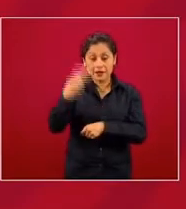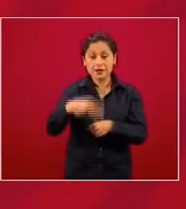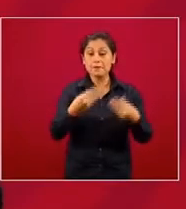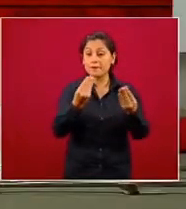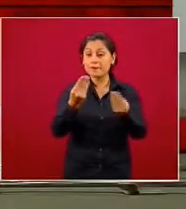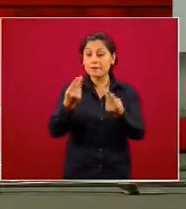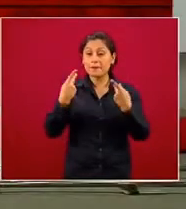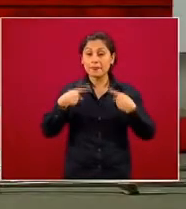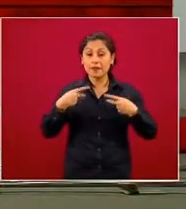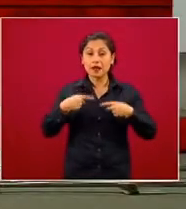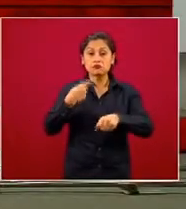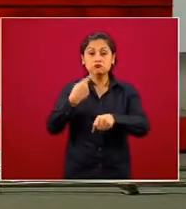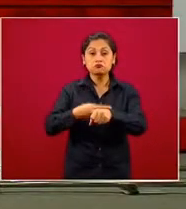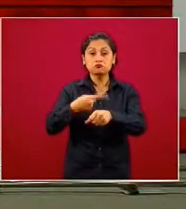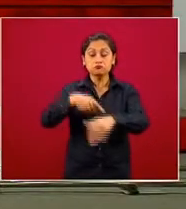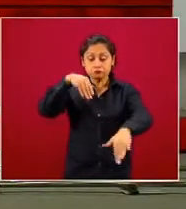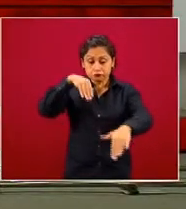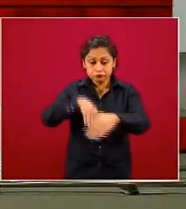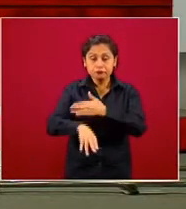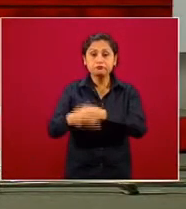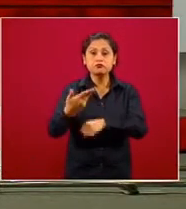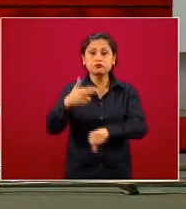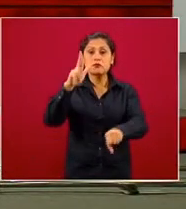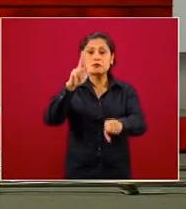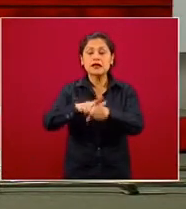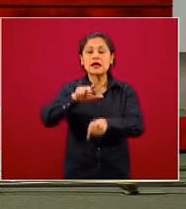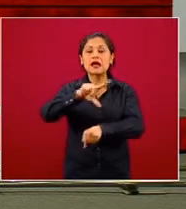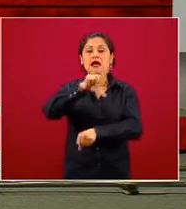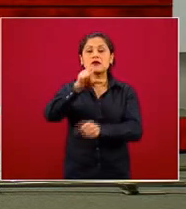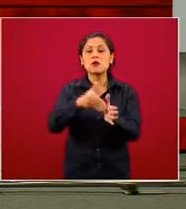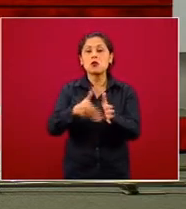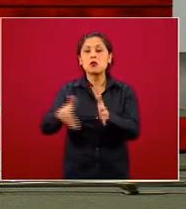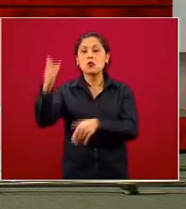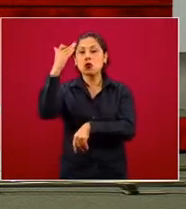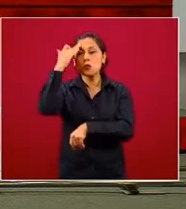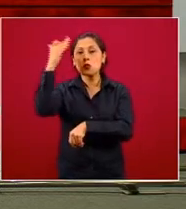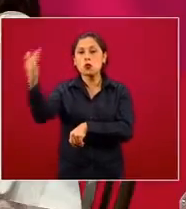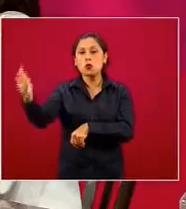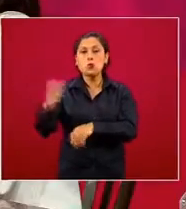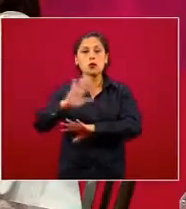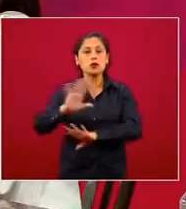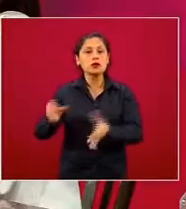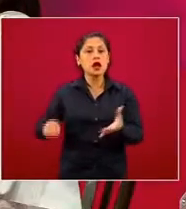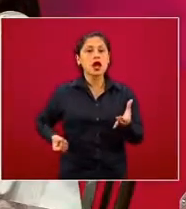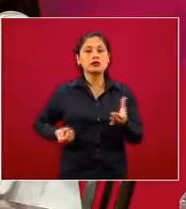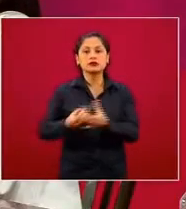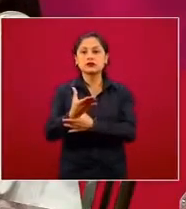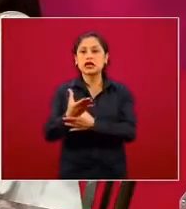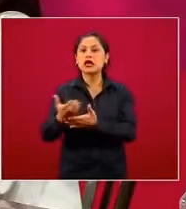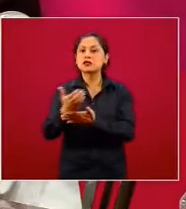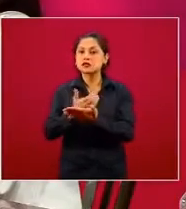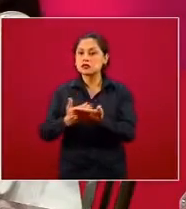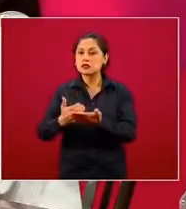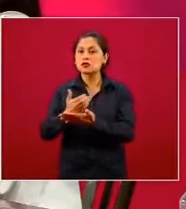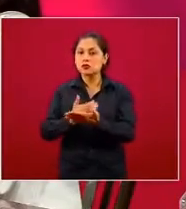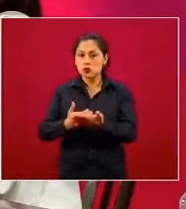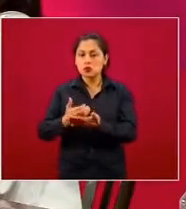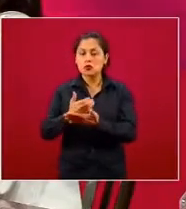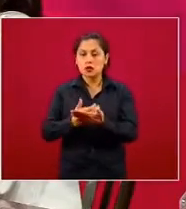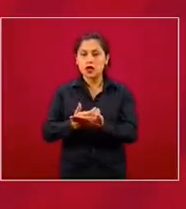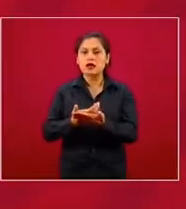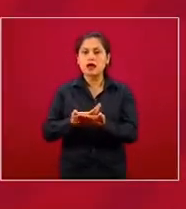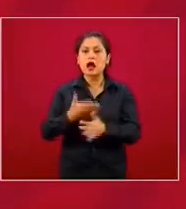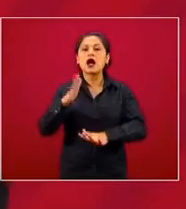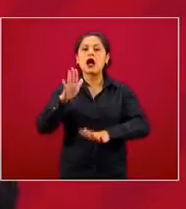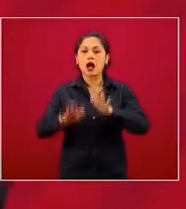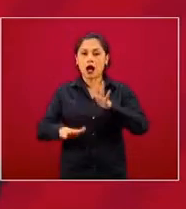people who salen del actually hospital, make it salen through bien, salen and con they are vida, salen released. recuperados, en algunos They, casos they might salen be weakened, debilitados, not estamos hablando physically de debilidad,